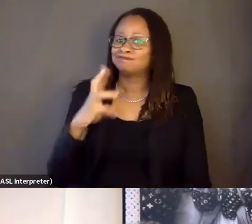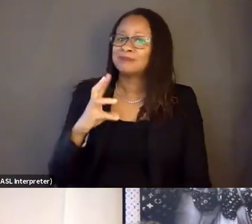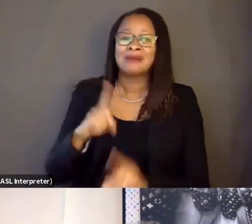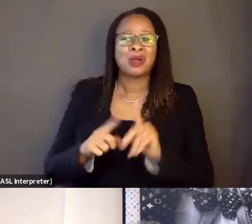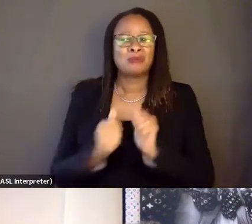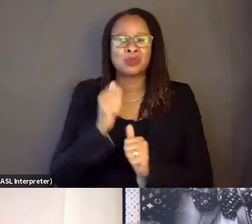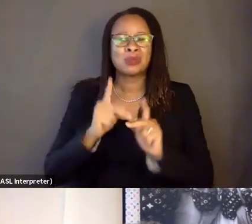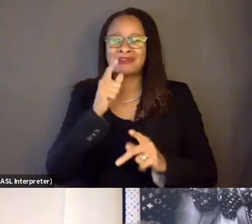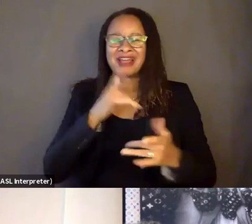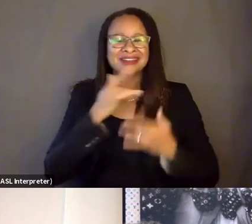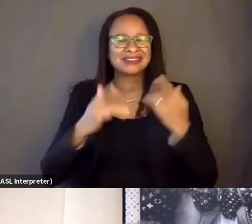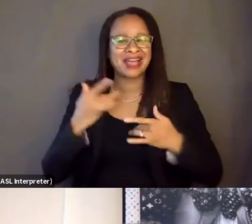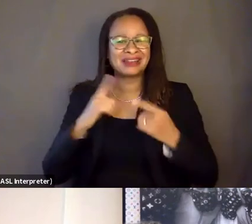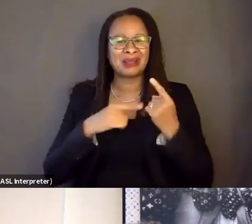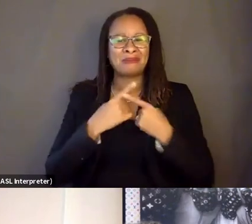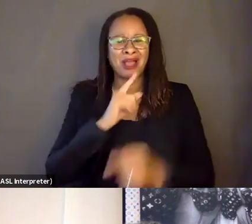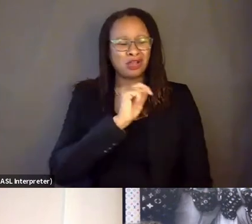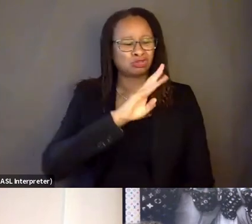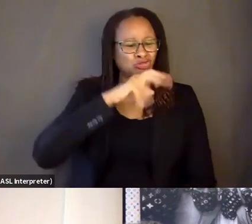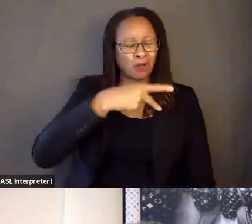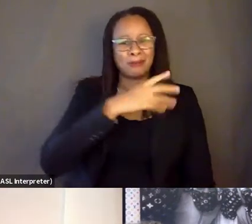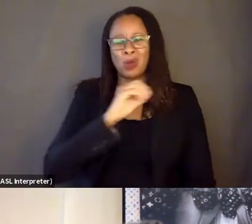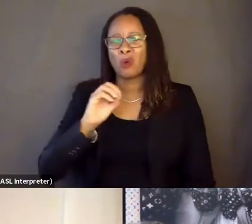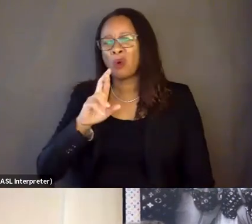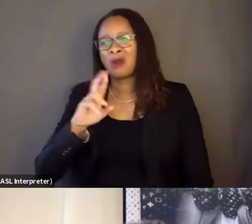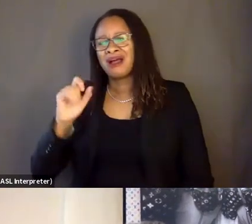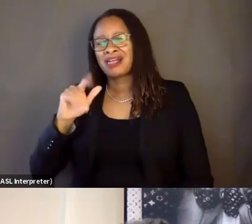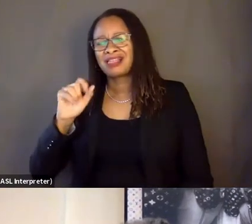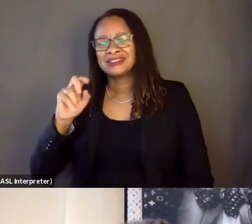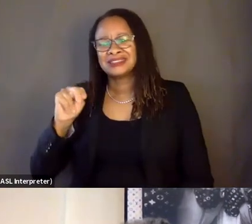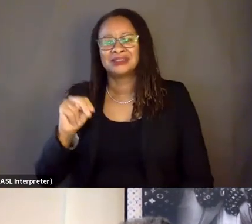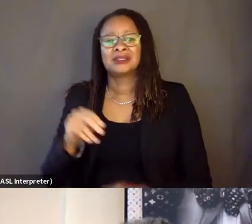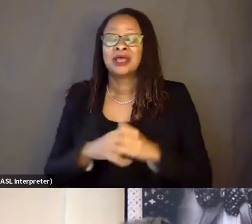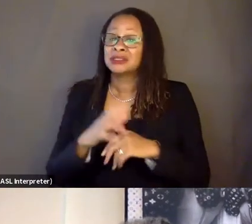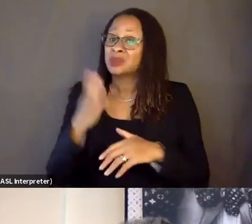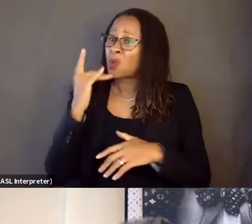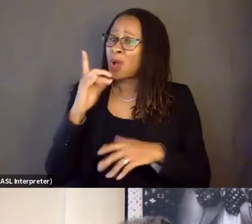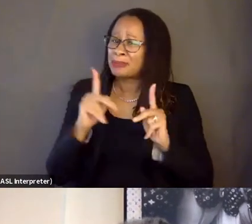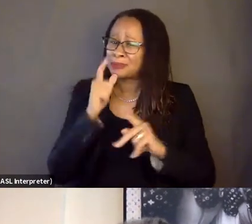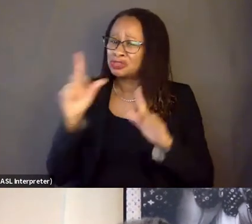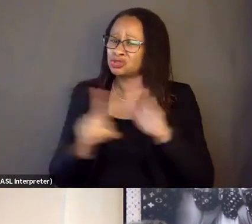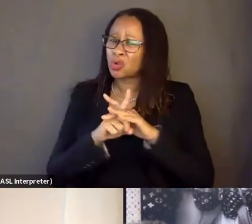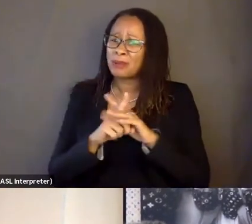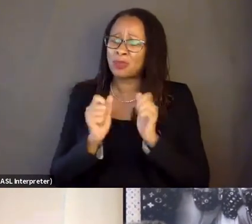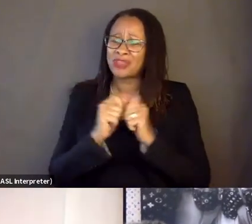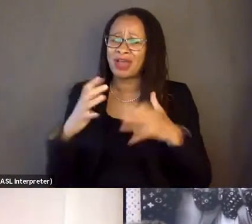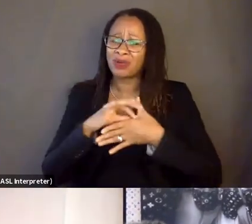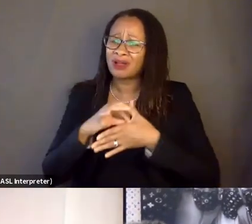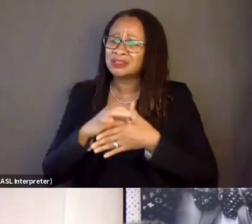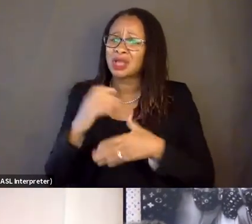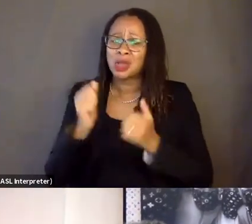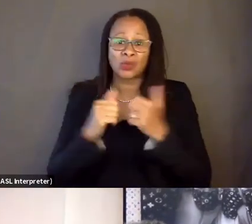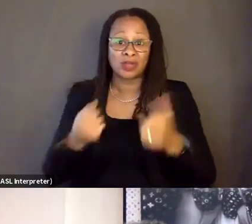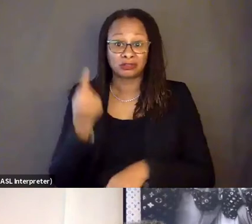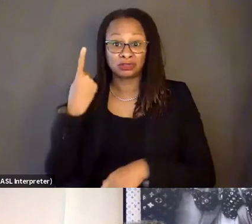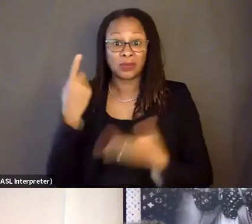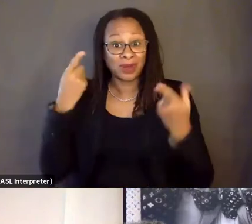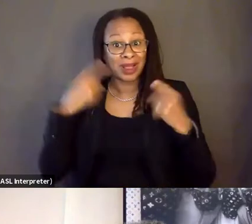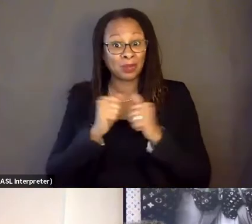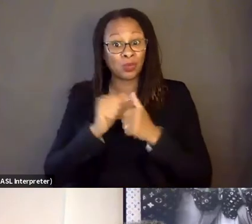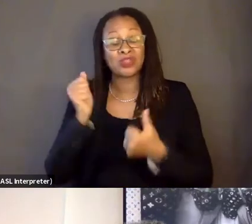was all happening around, like, why didn't people turn out without context, right? Without understanding what had happened to the Voting